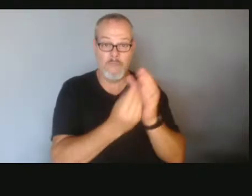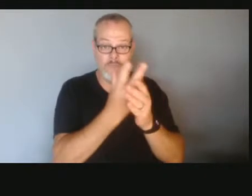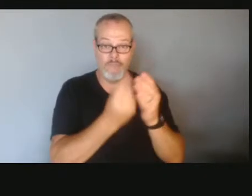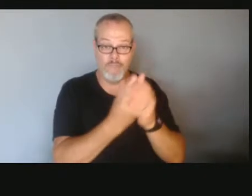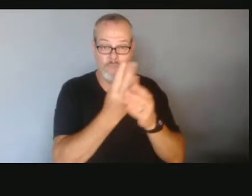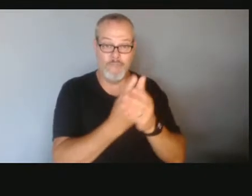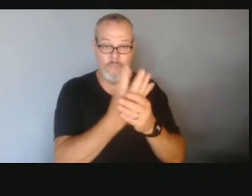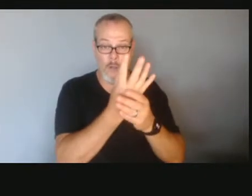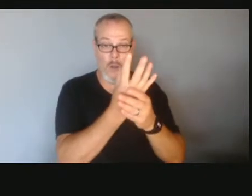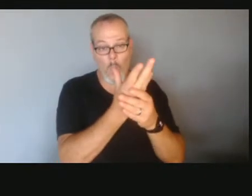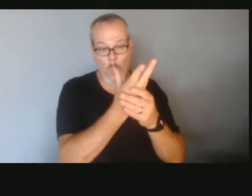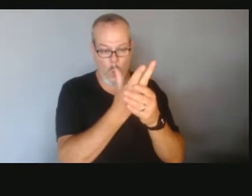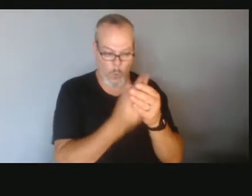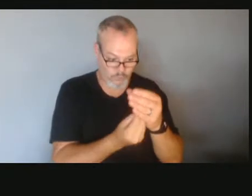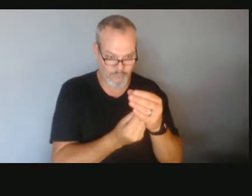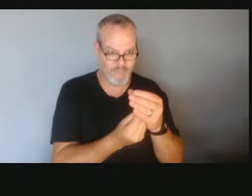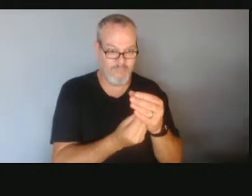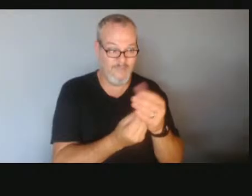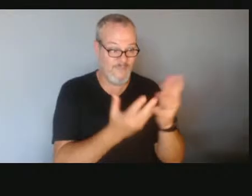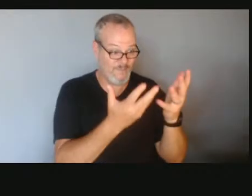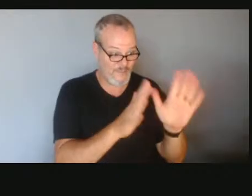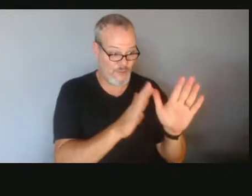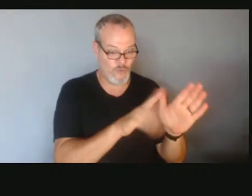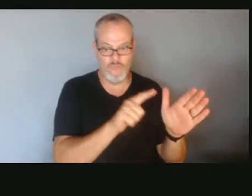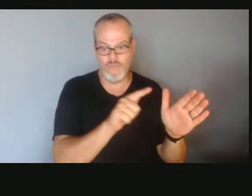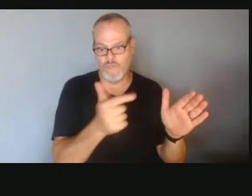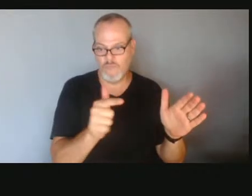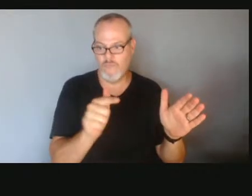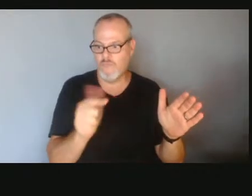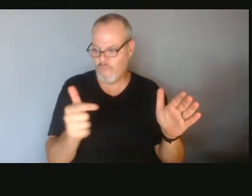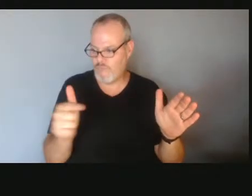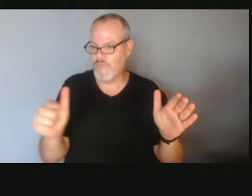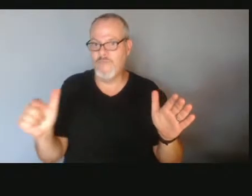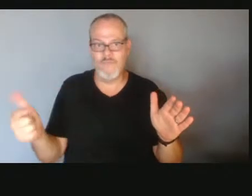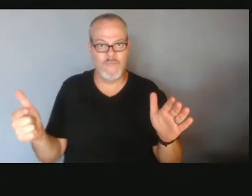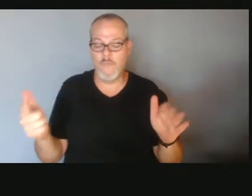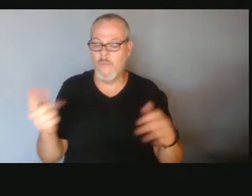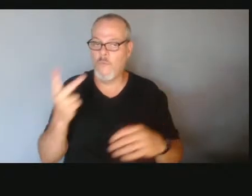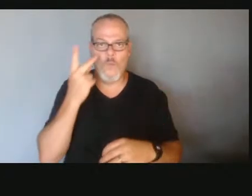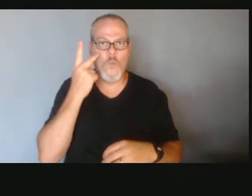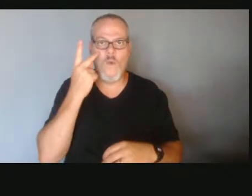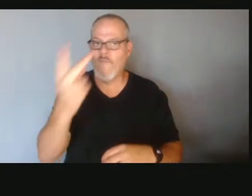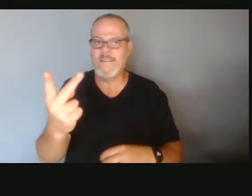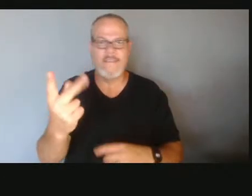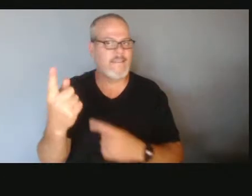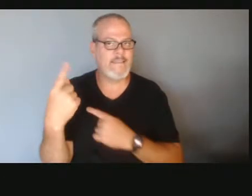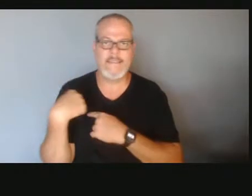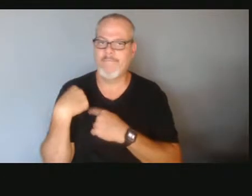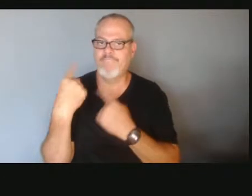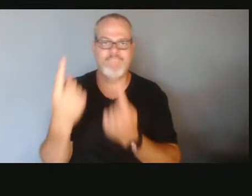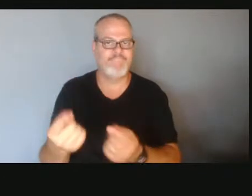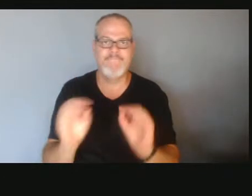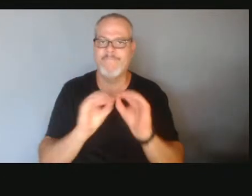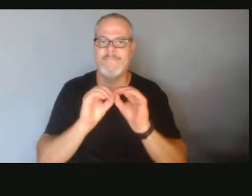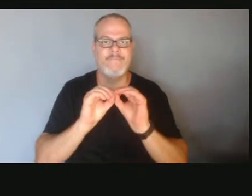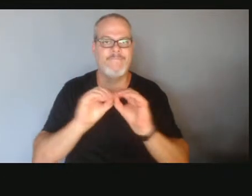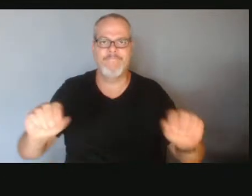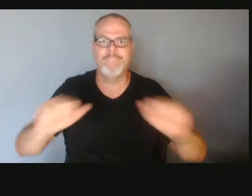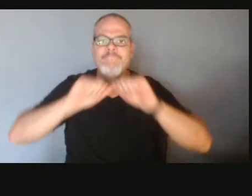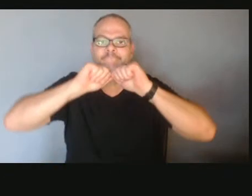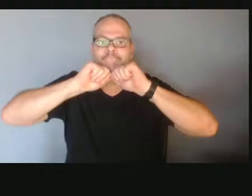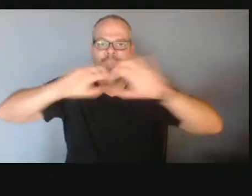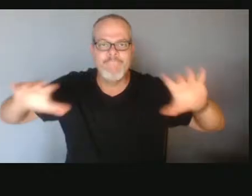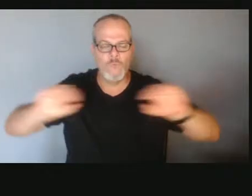even before the rest of the vents during the episode. And we have not seen anything coming from there since. There's been no glow, no gas